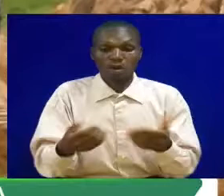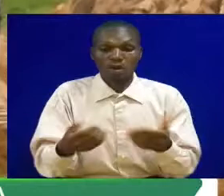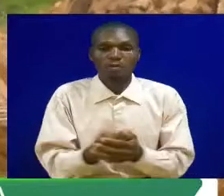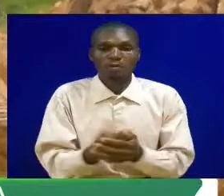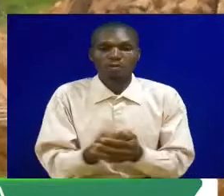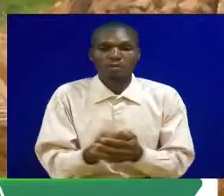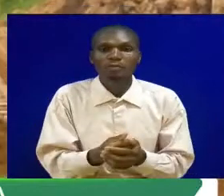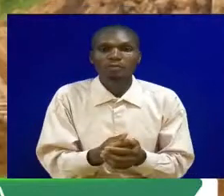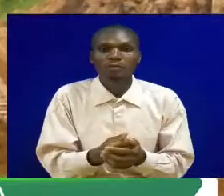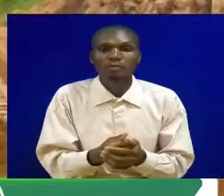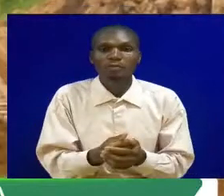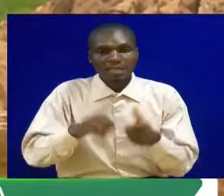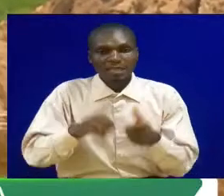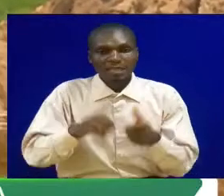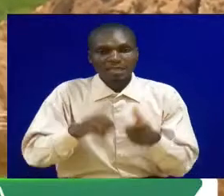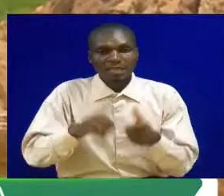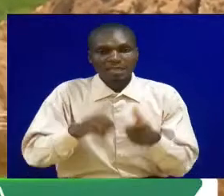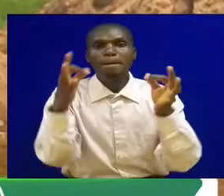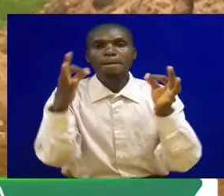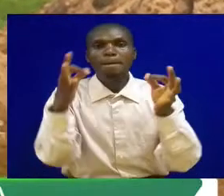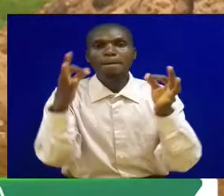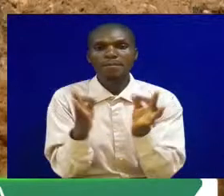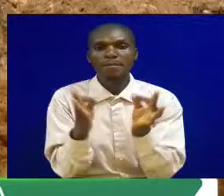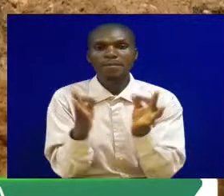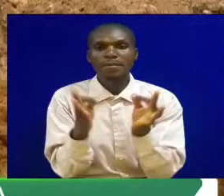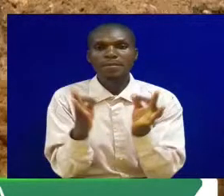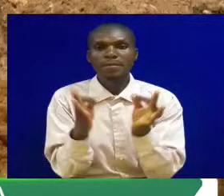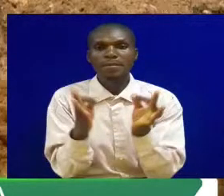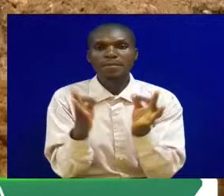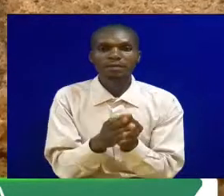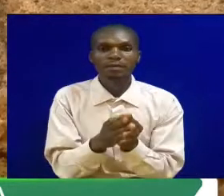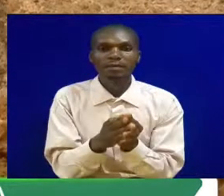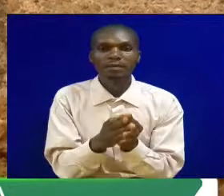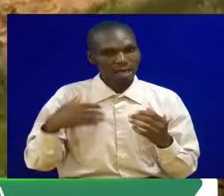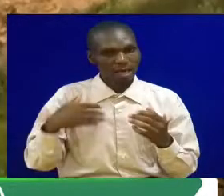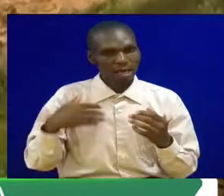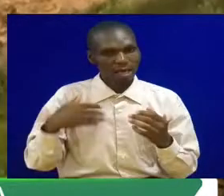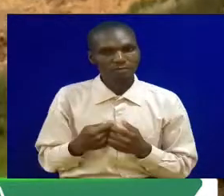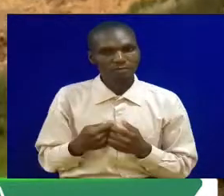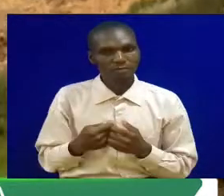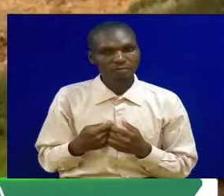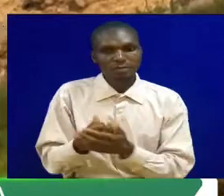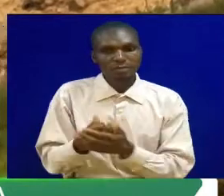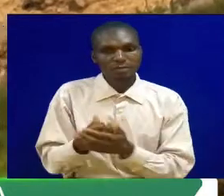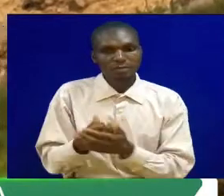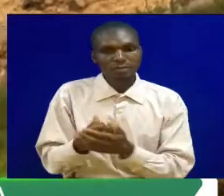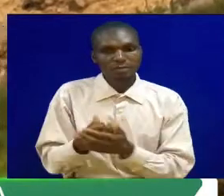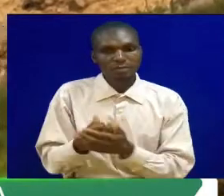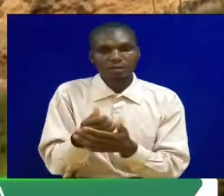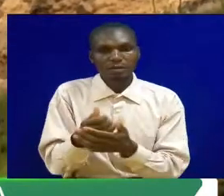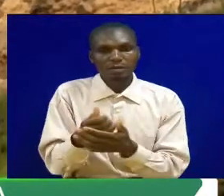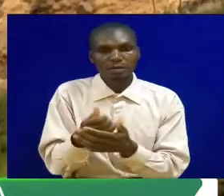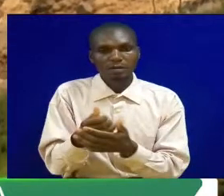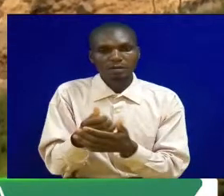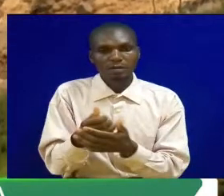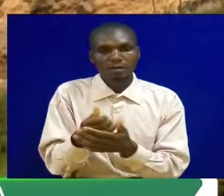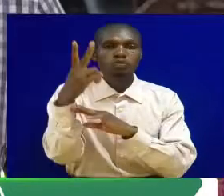nigo chiamate cha baberabwo chirache konyora engere yabo gose compensation ekero baberabwo